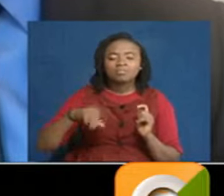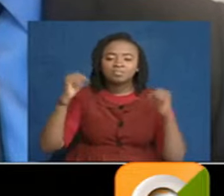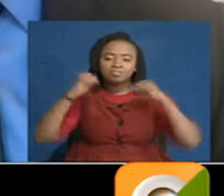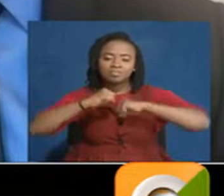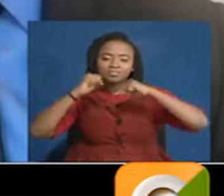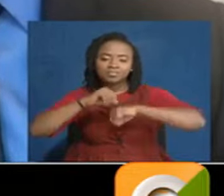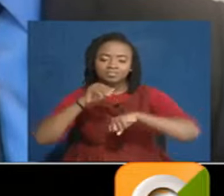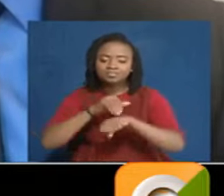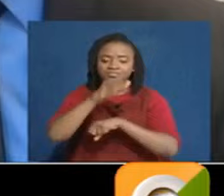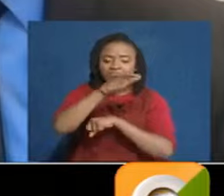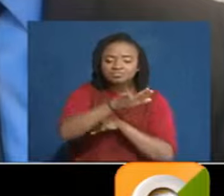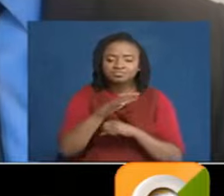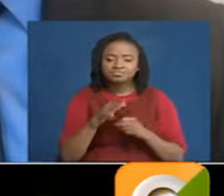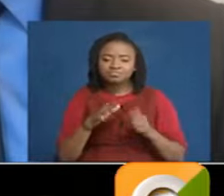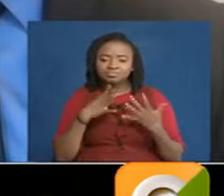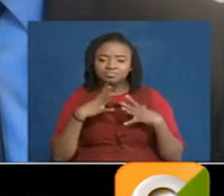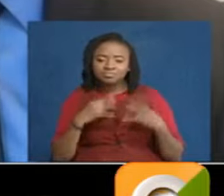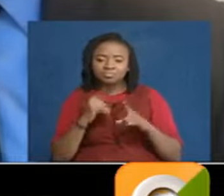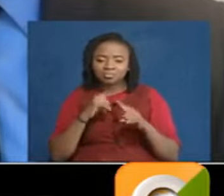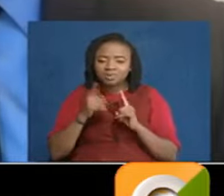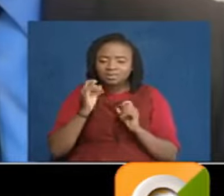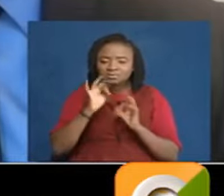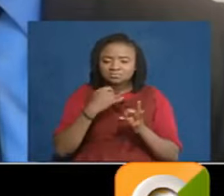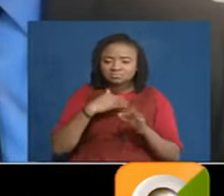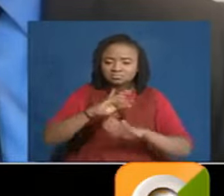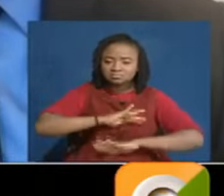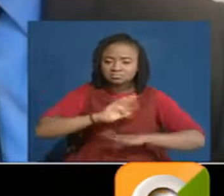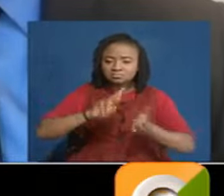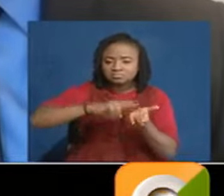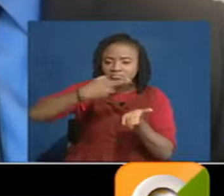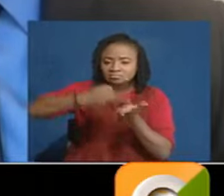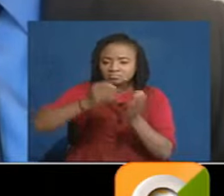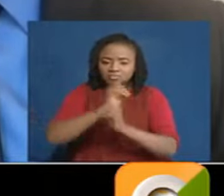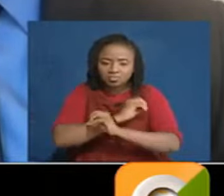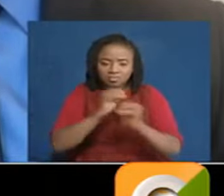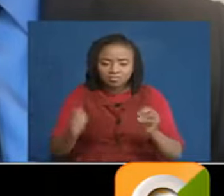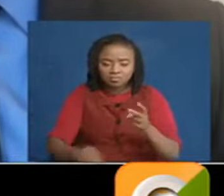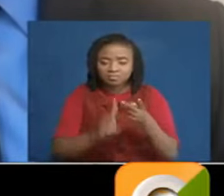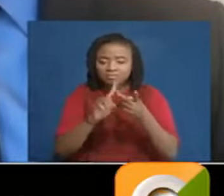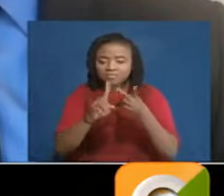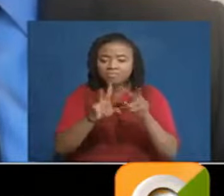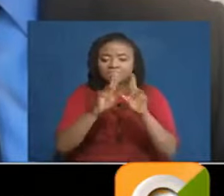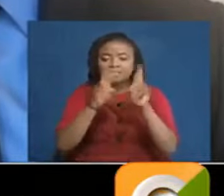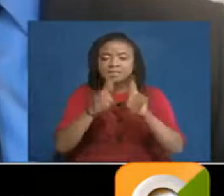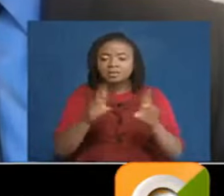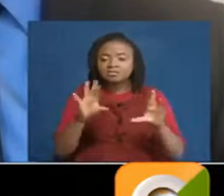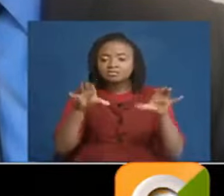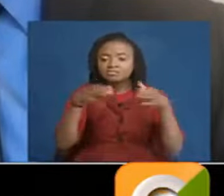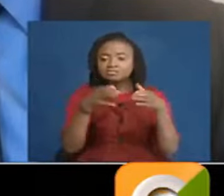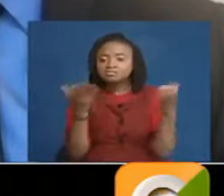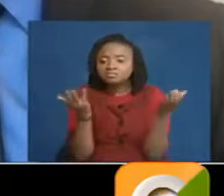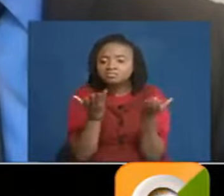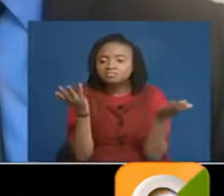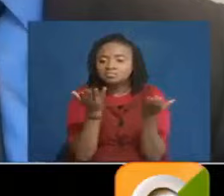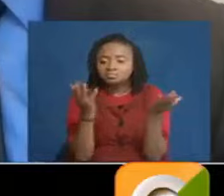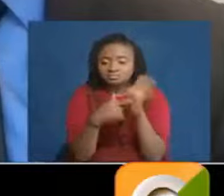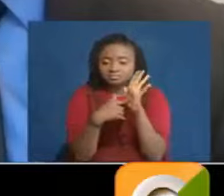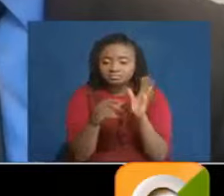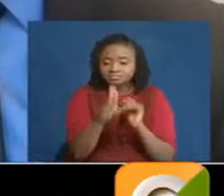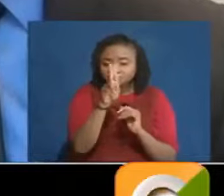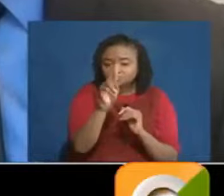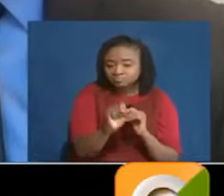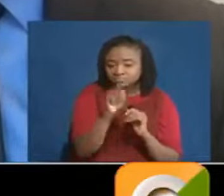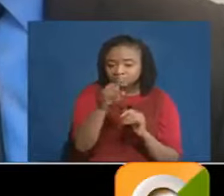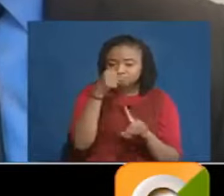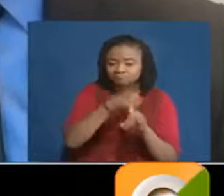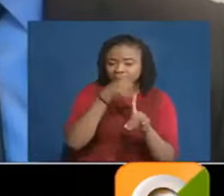and under-equipped? Secondly, where is the international community, and particularly the United States that pushed so hard for